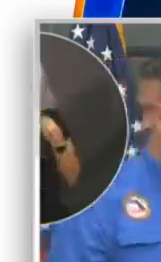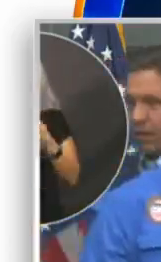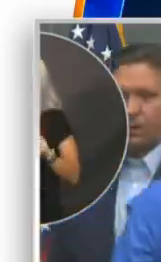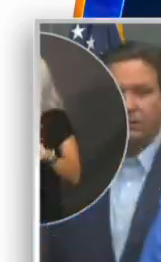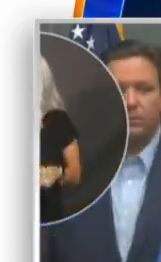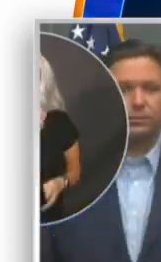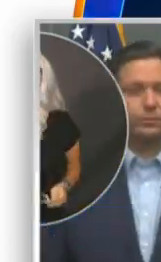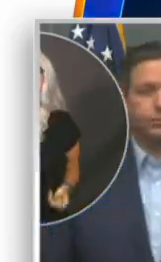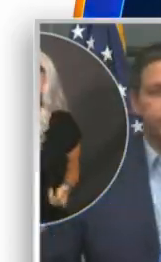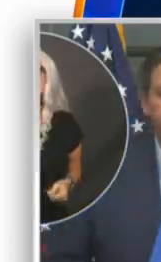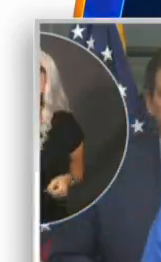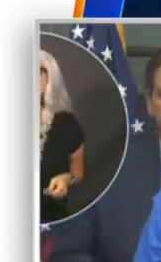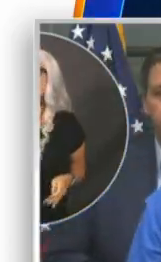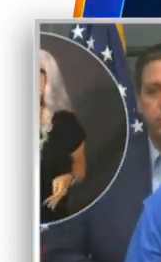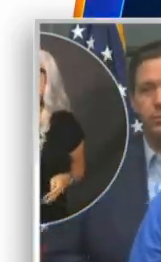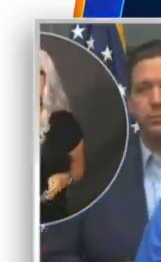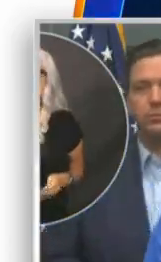you, Governor.